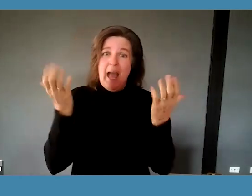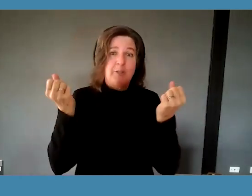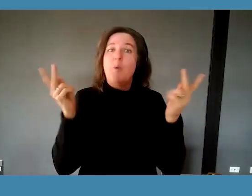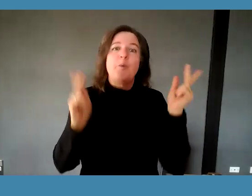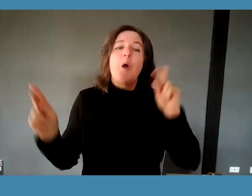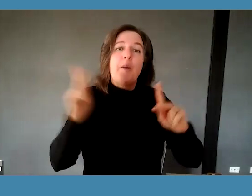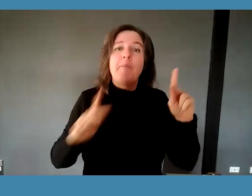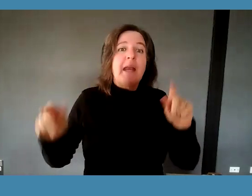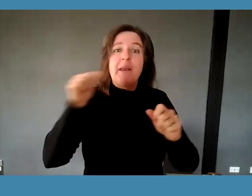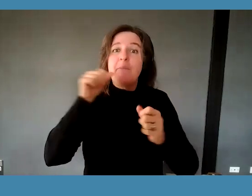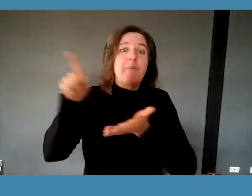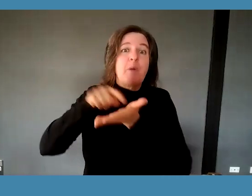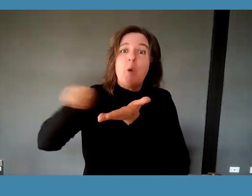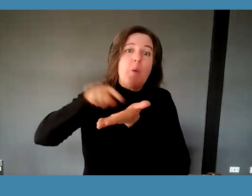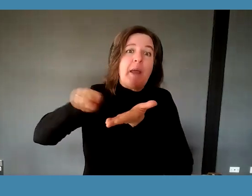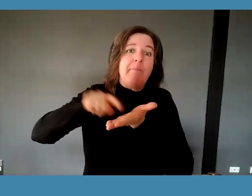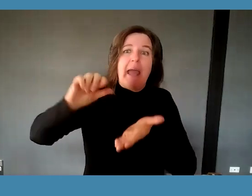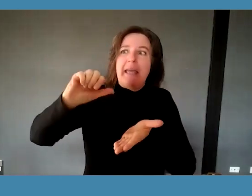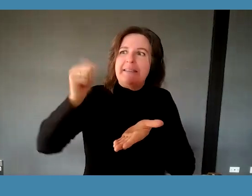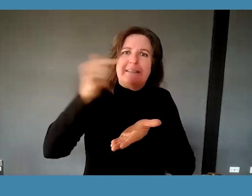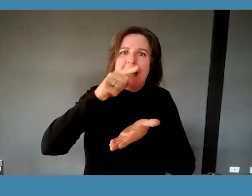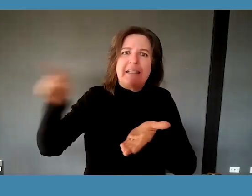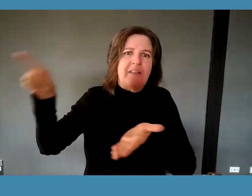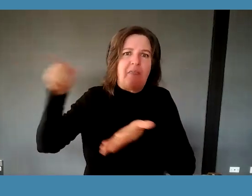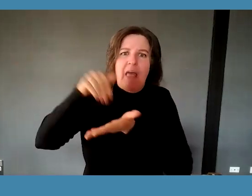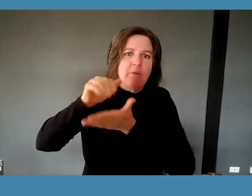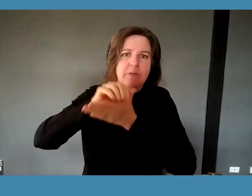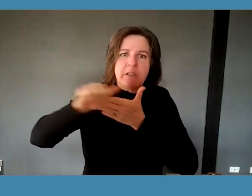thousands of dollars a year for a nurse to come in,